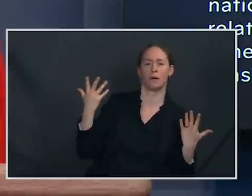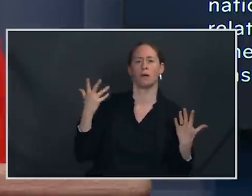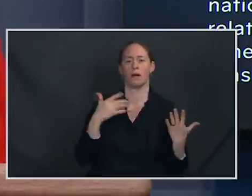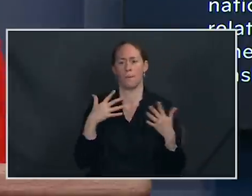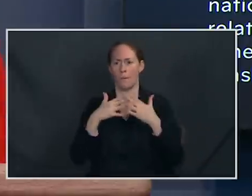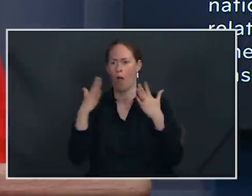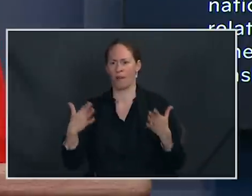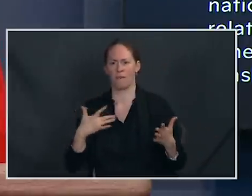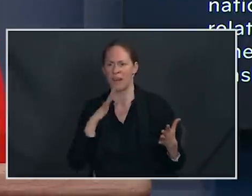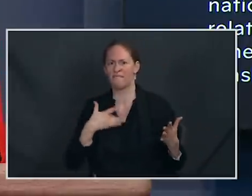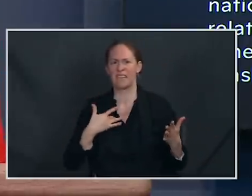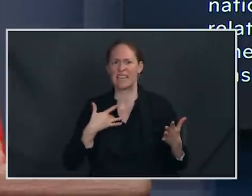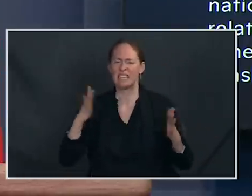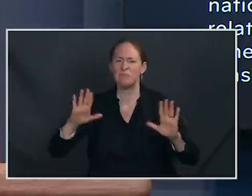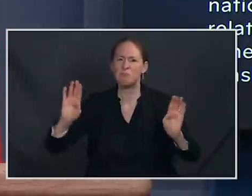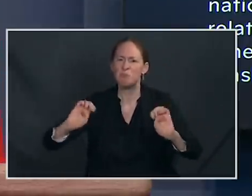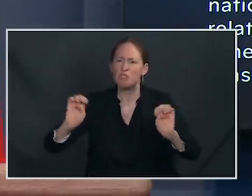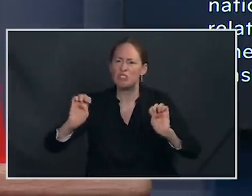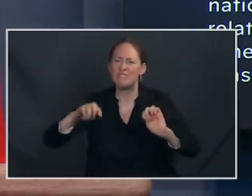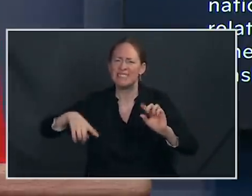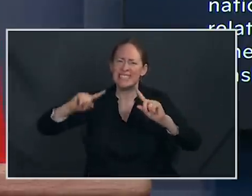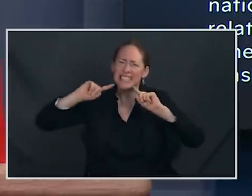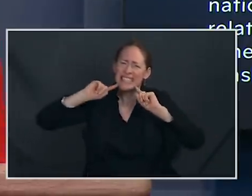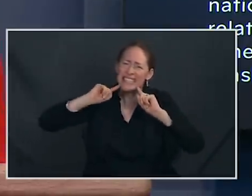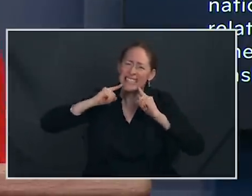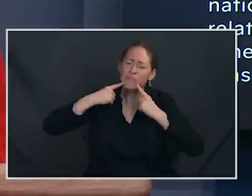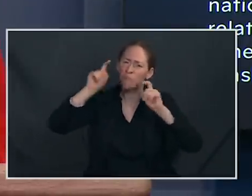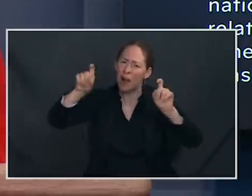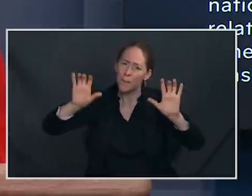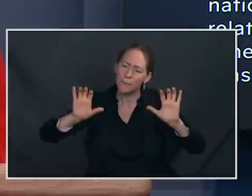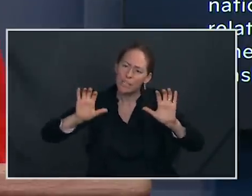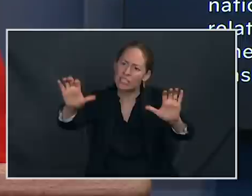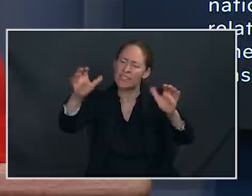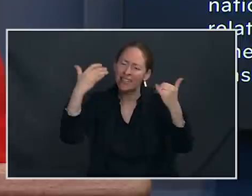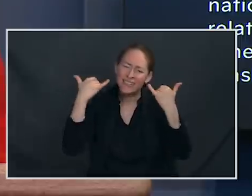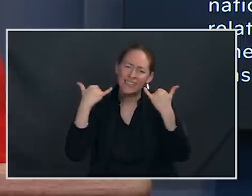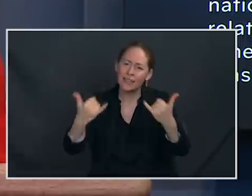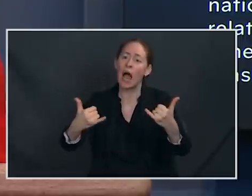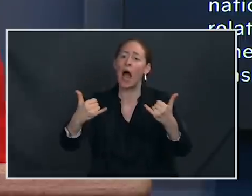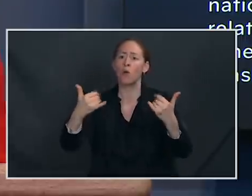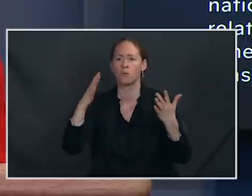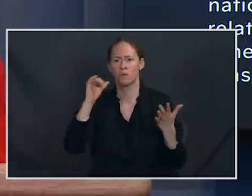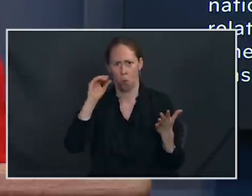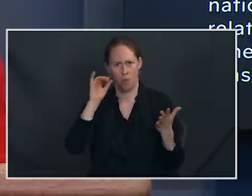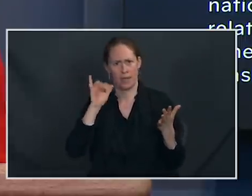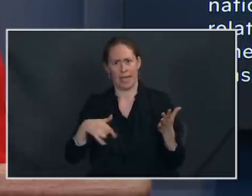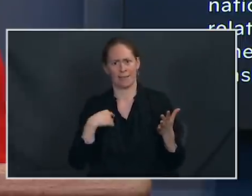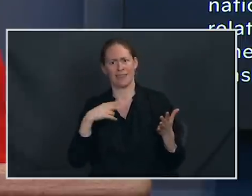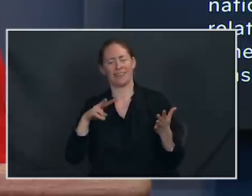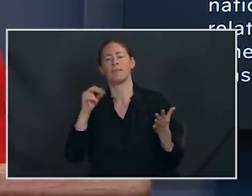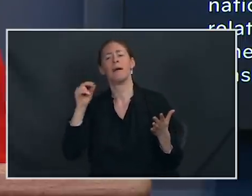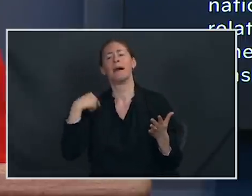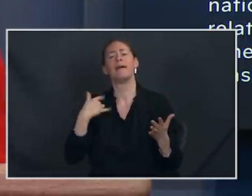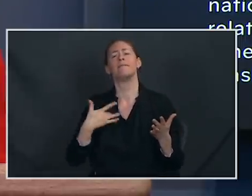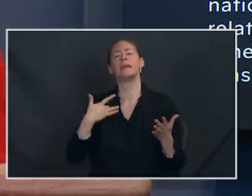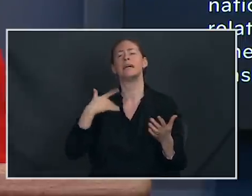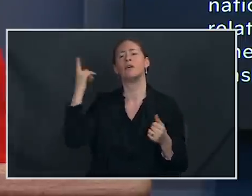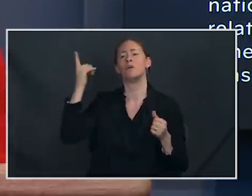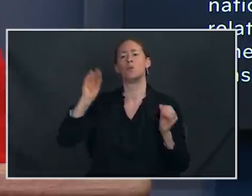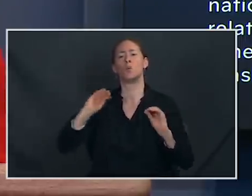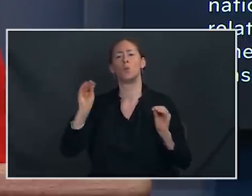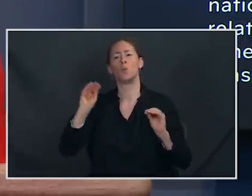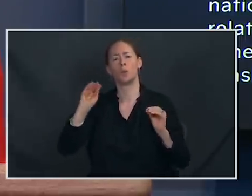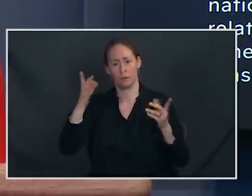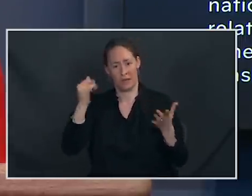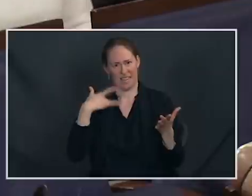to push members who are representing them on. And so, I don't think he feels there's an alternative other than them to move forward with urgency. The The then,